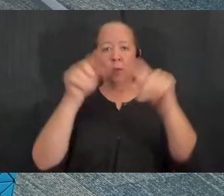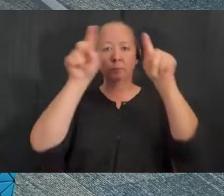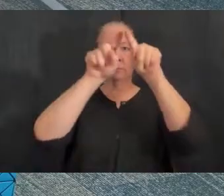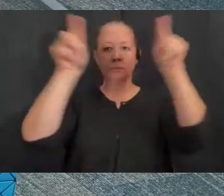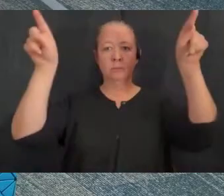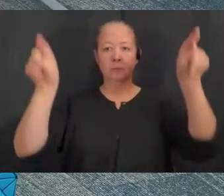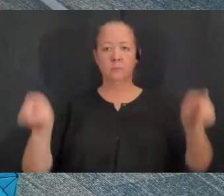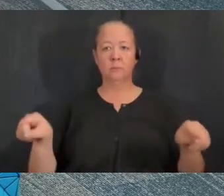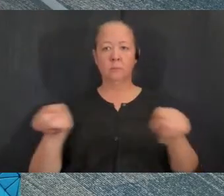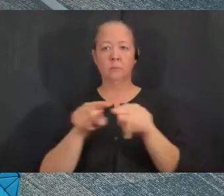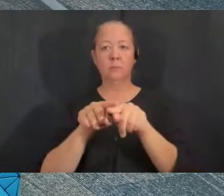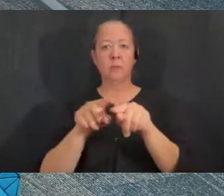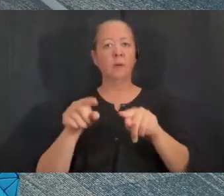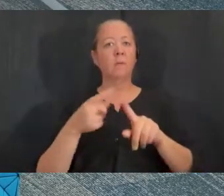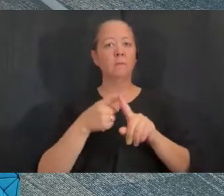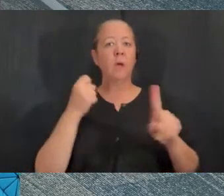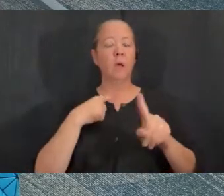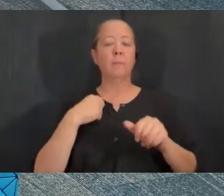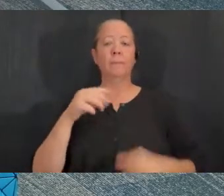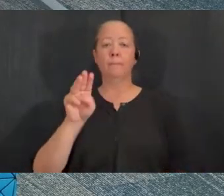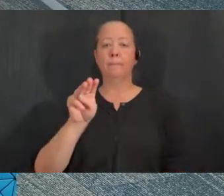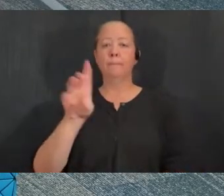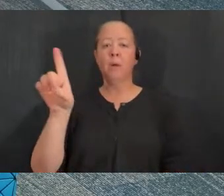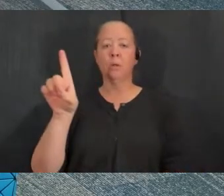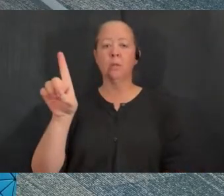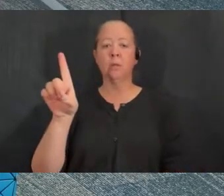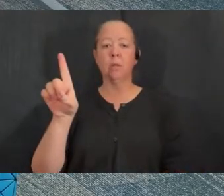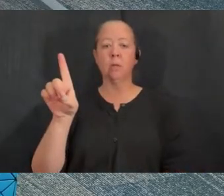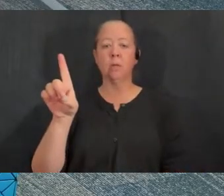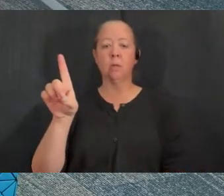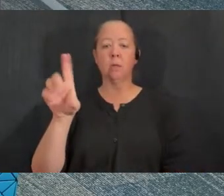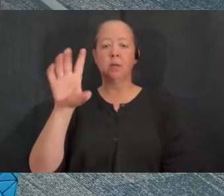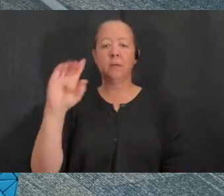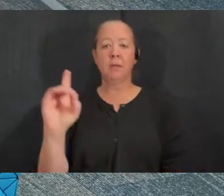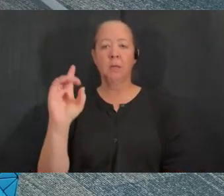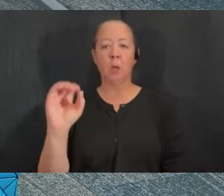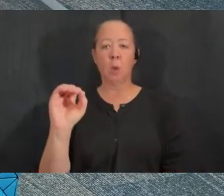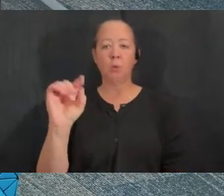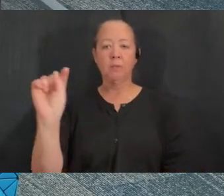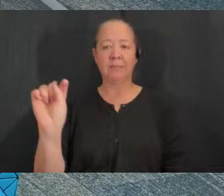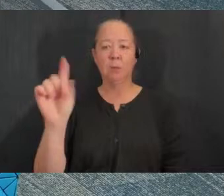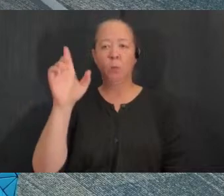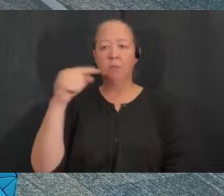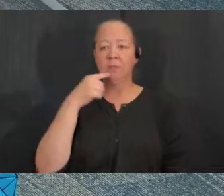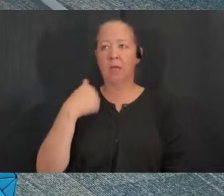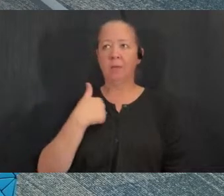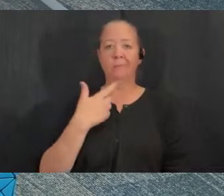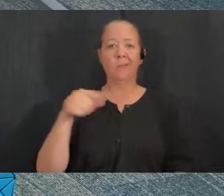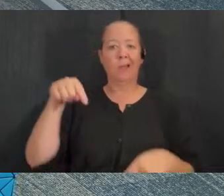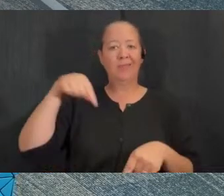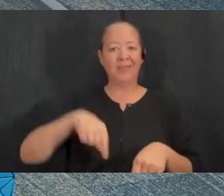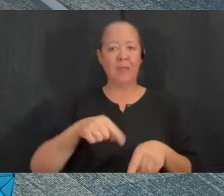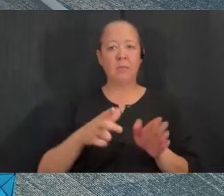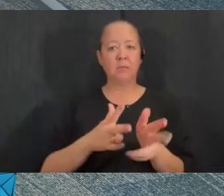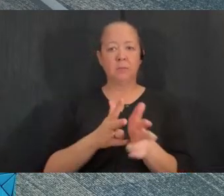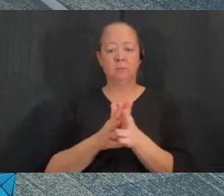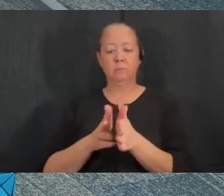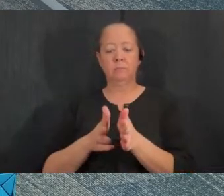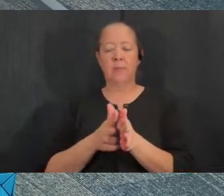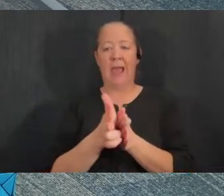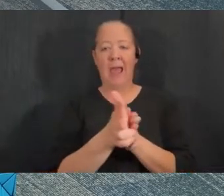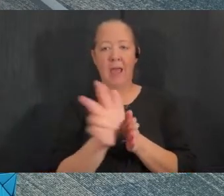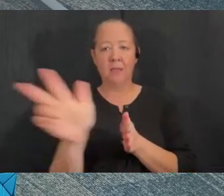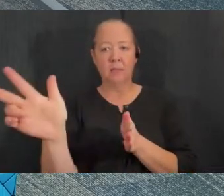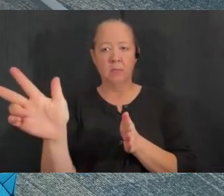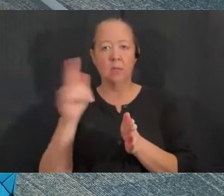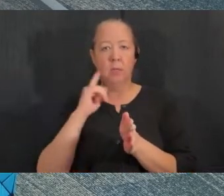Maryland DOT that basically says this exit, and then usually it'll have if there's lodging or food options